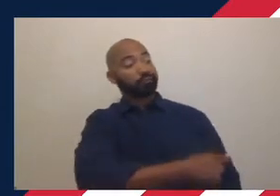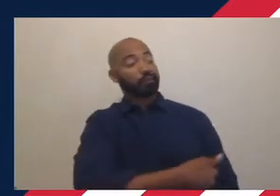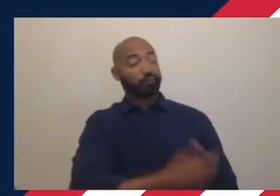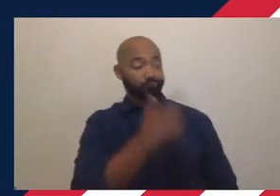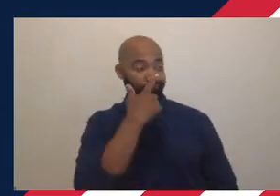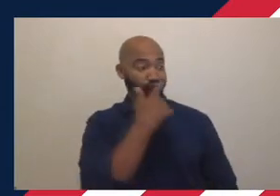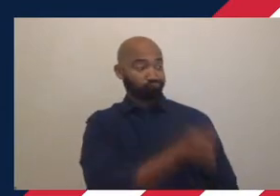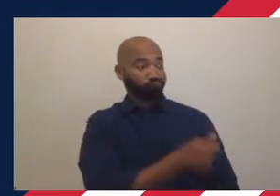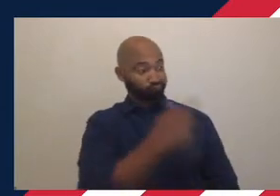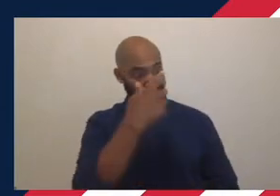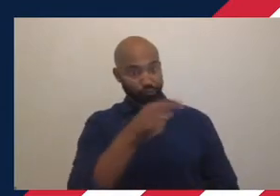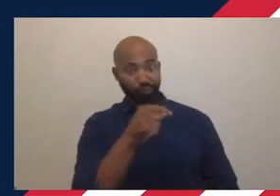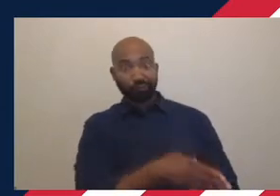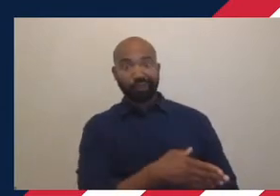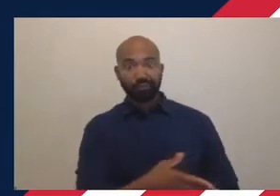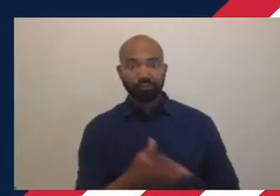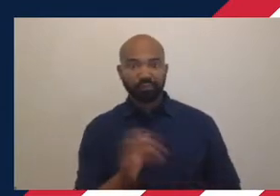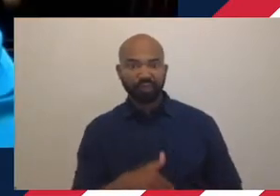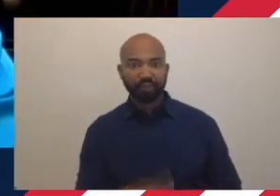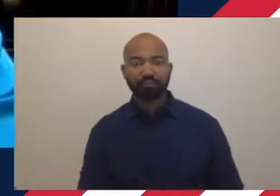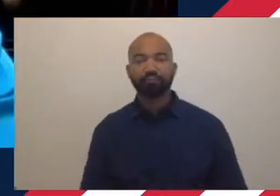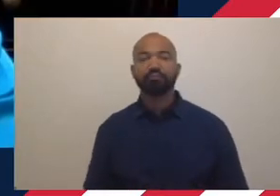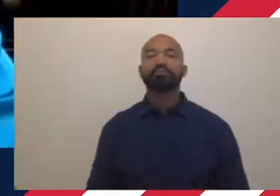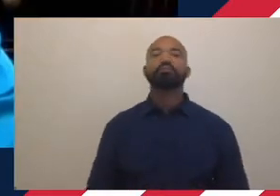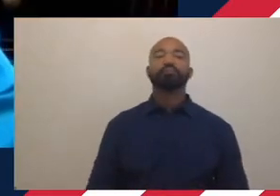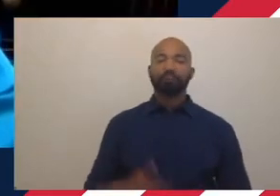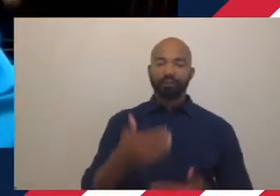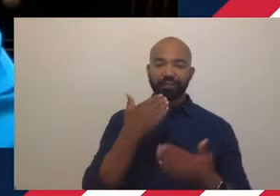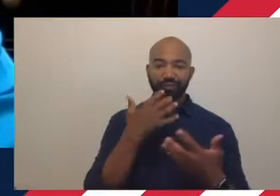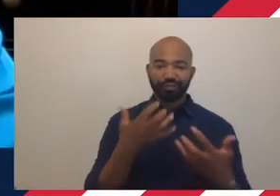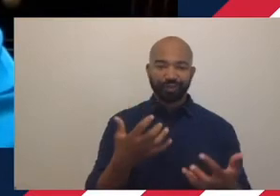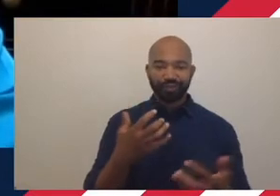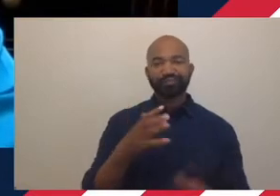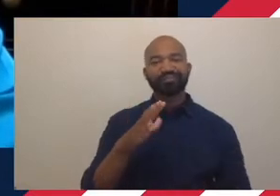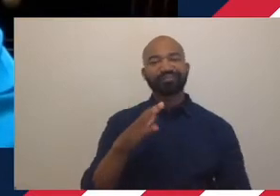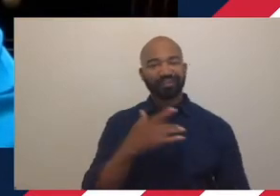answer. Thank you very much. We appreciate you.